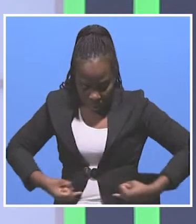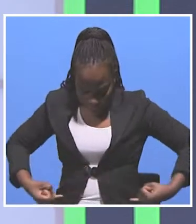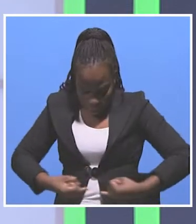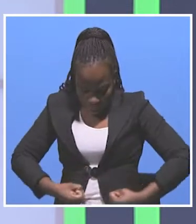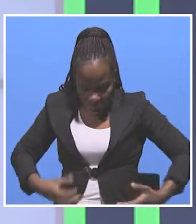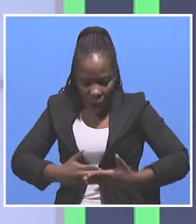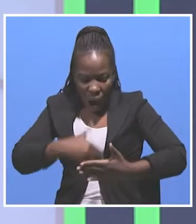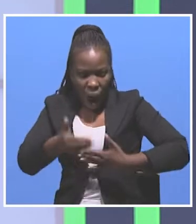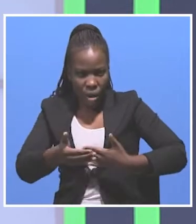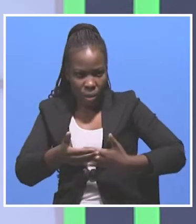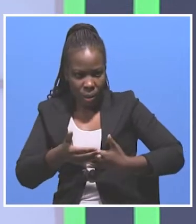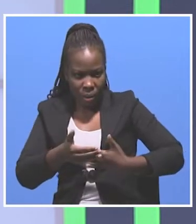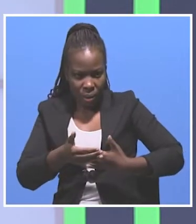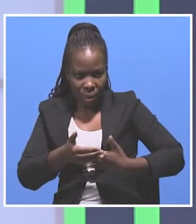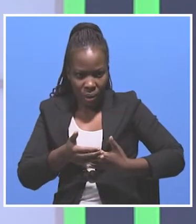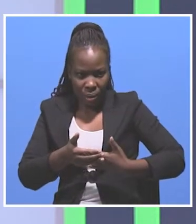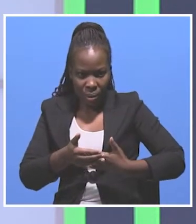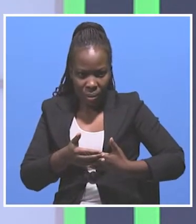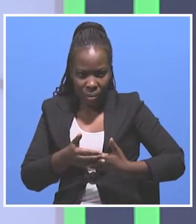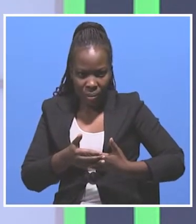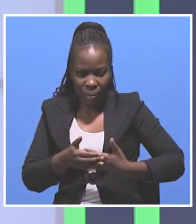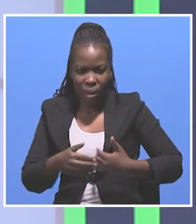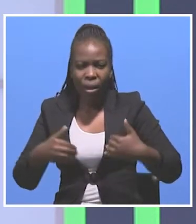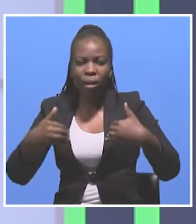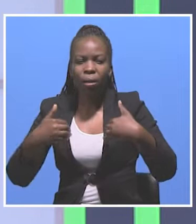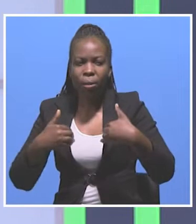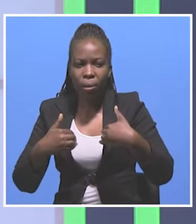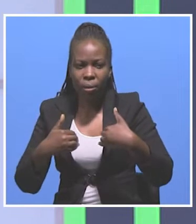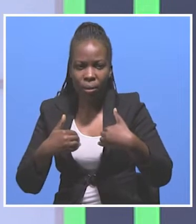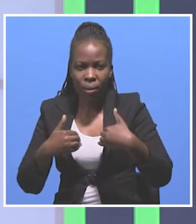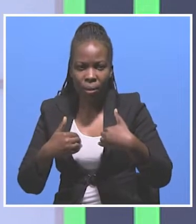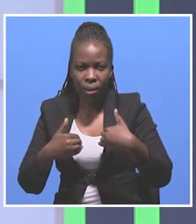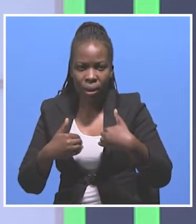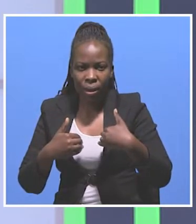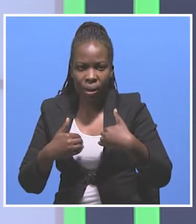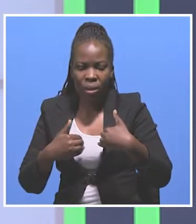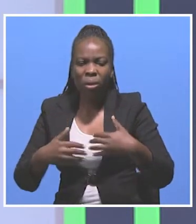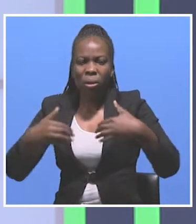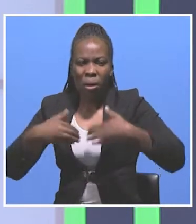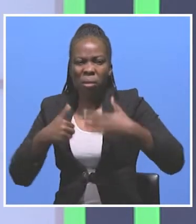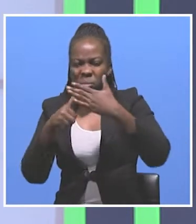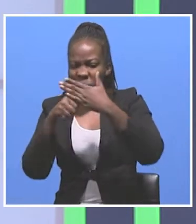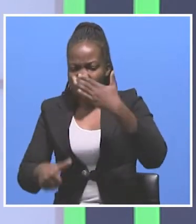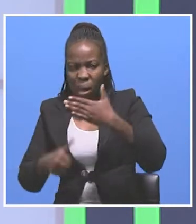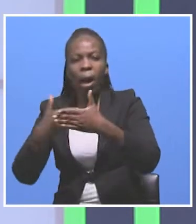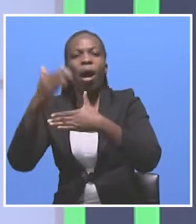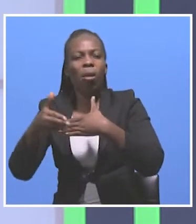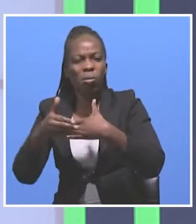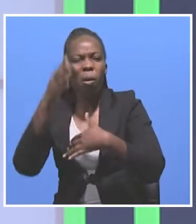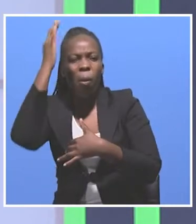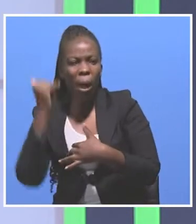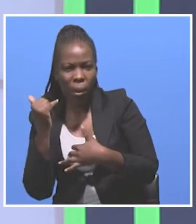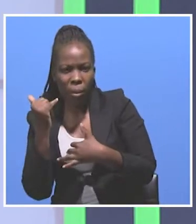private parts, poked. And you have, fecal matter coming out, we know, because they are